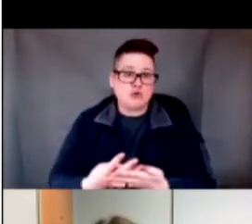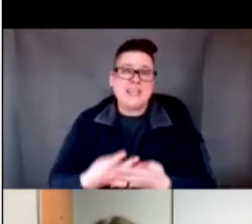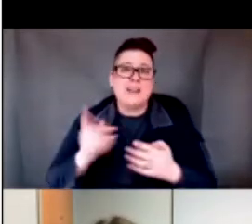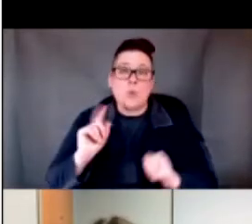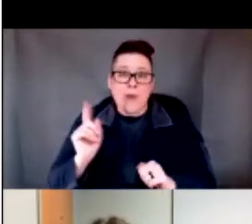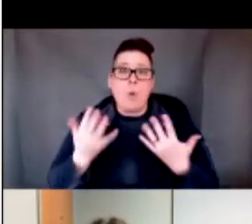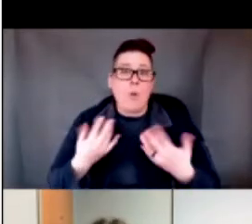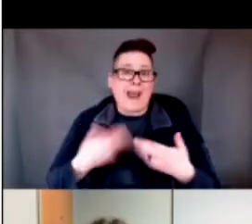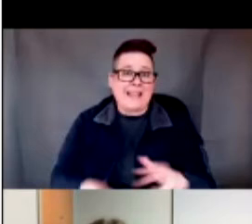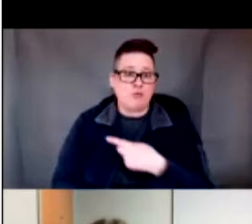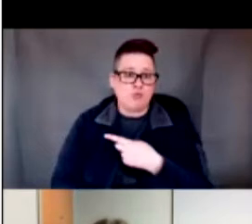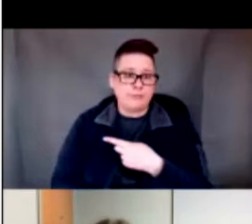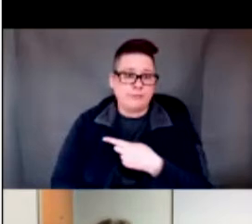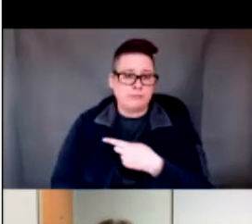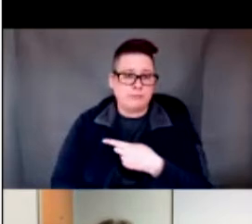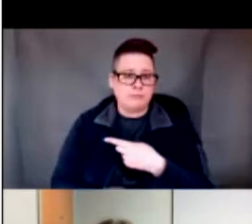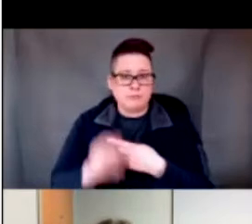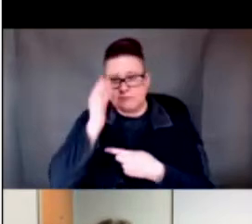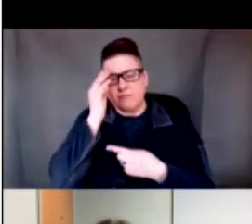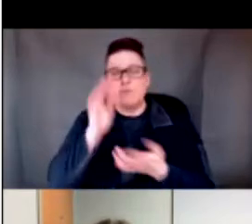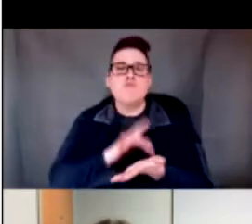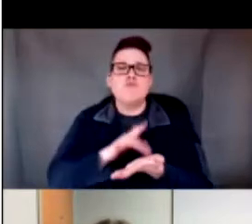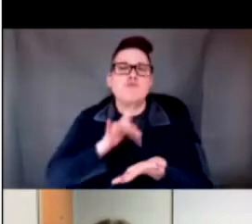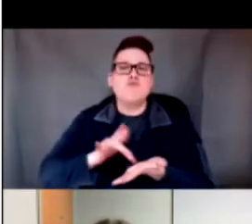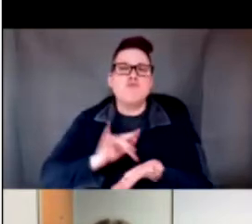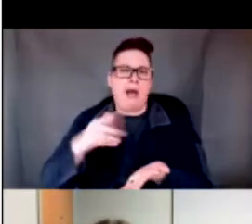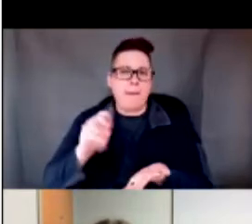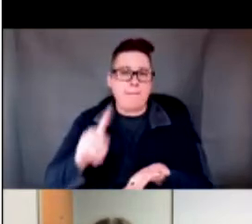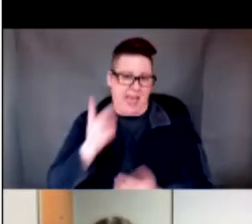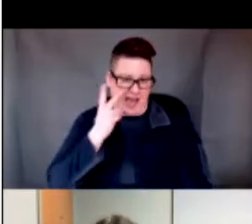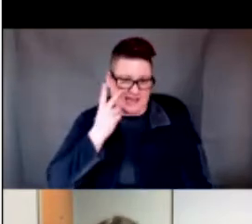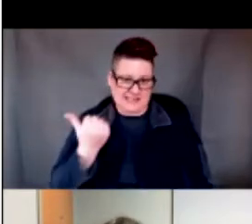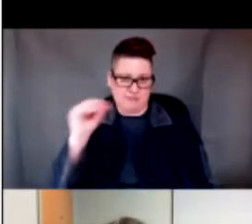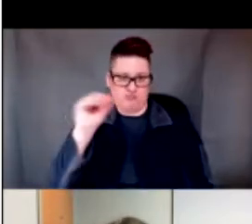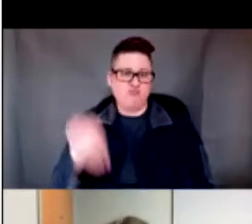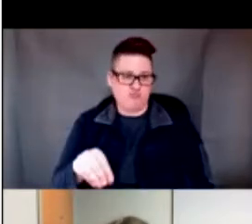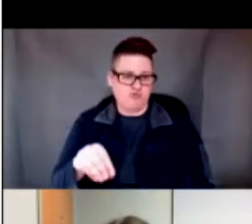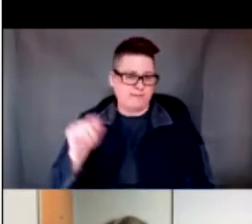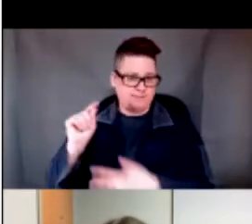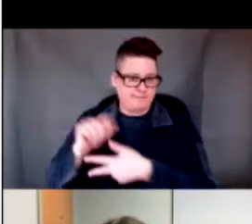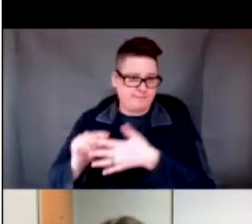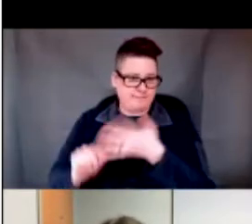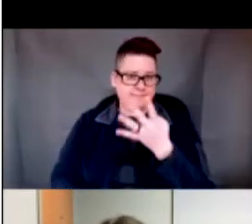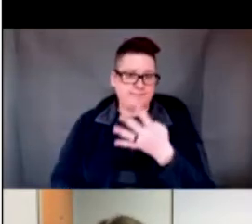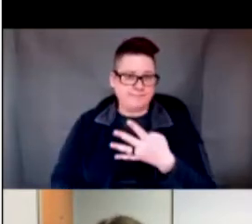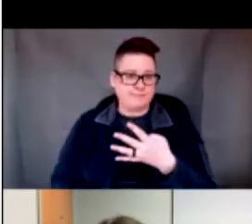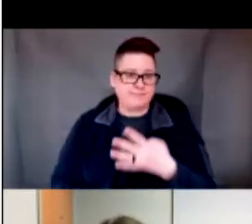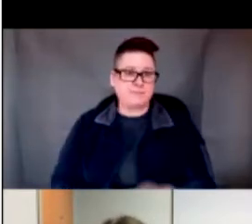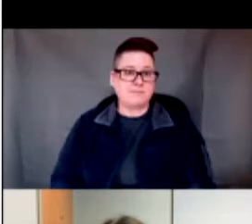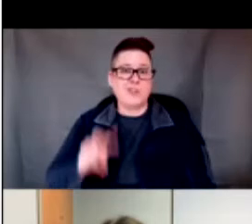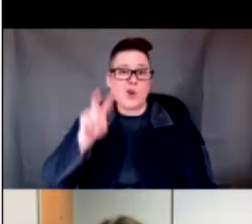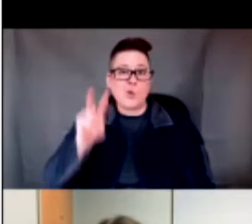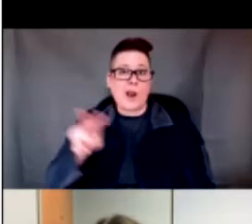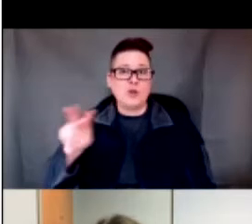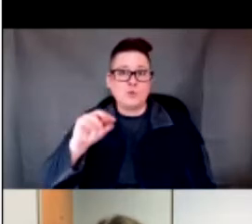room using iPads, and you can see what our rates of distress are for patients who are coming in for appointments. So